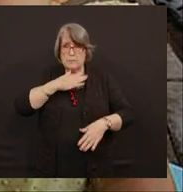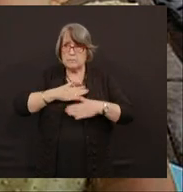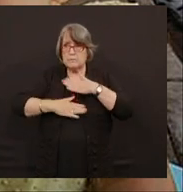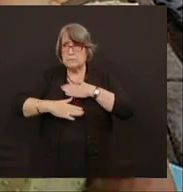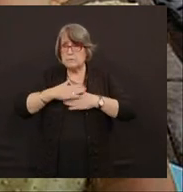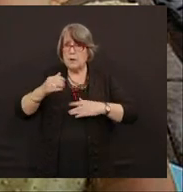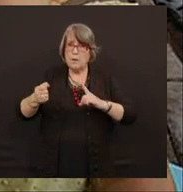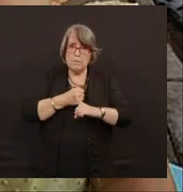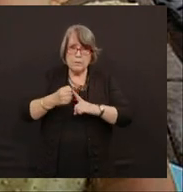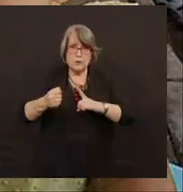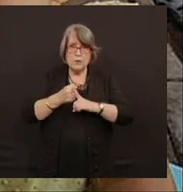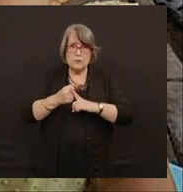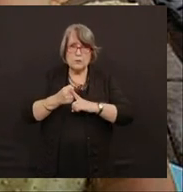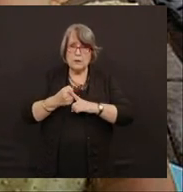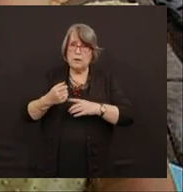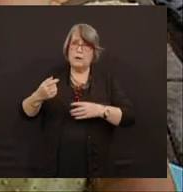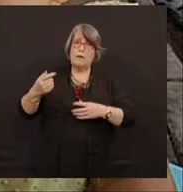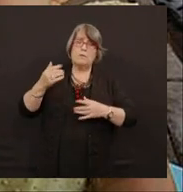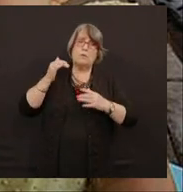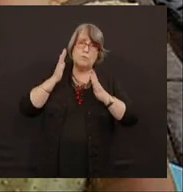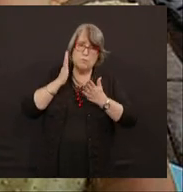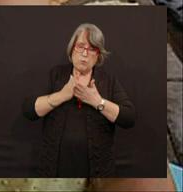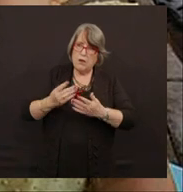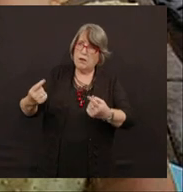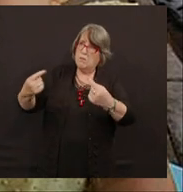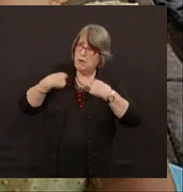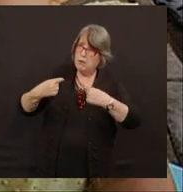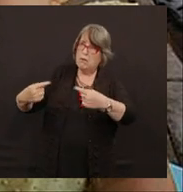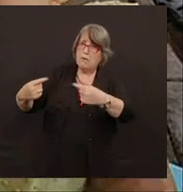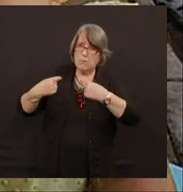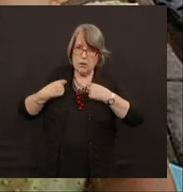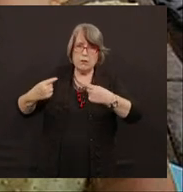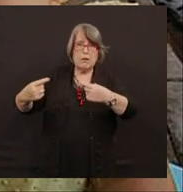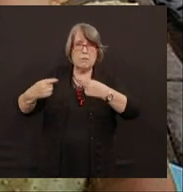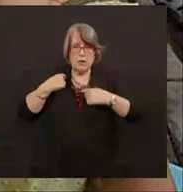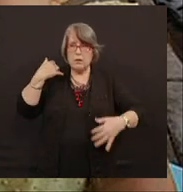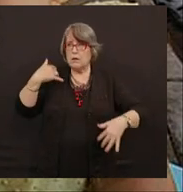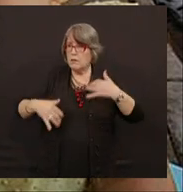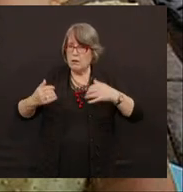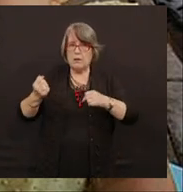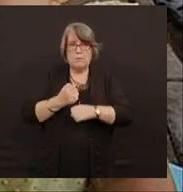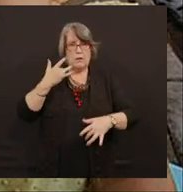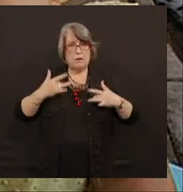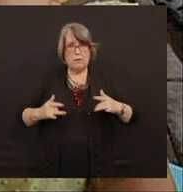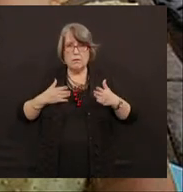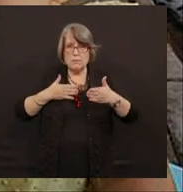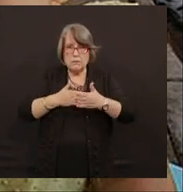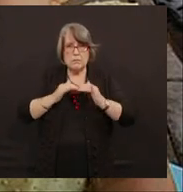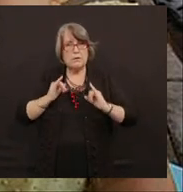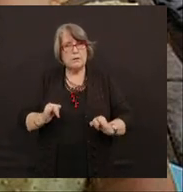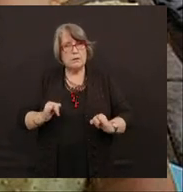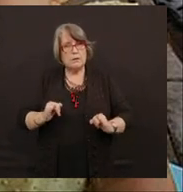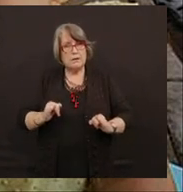abuses, with the drip, drip, drip of insult and injury that really blights people's lives. These are